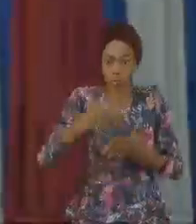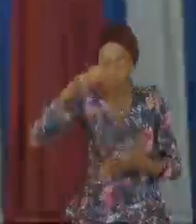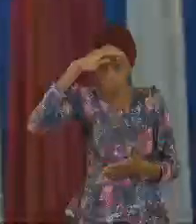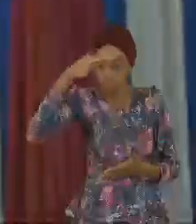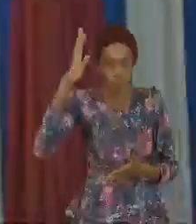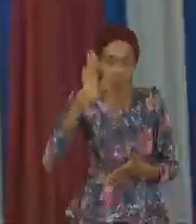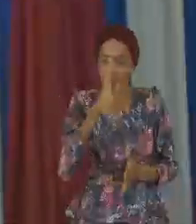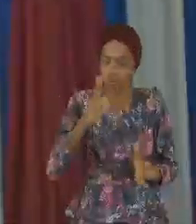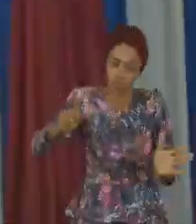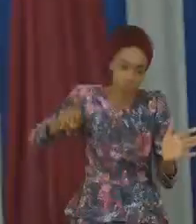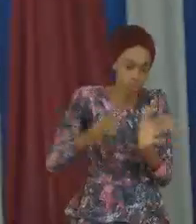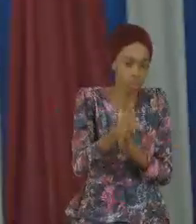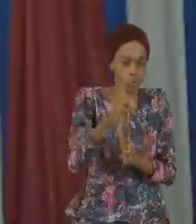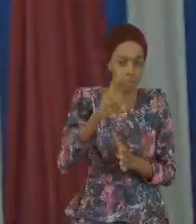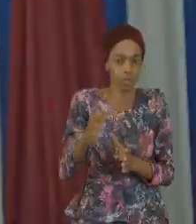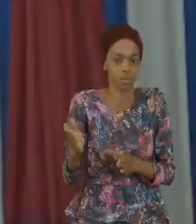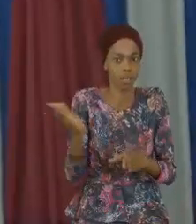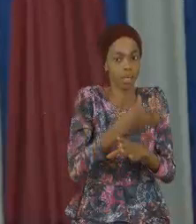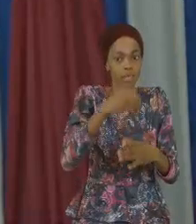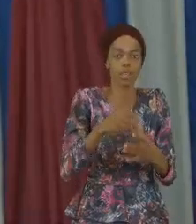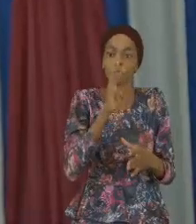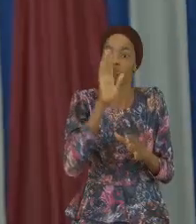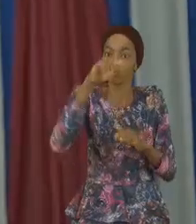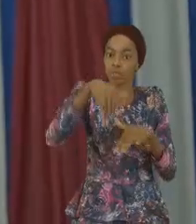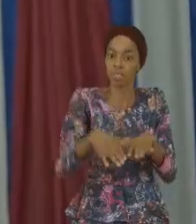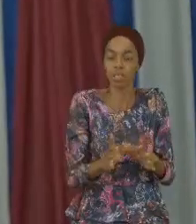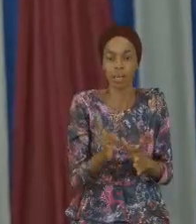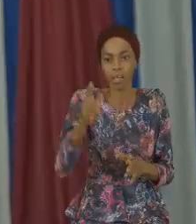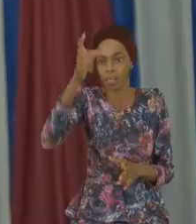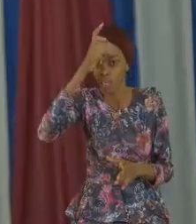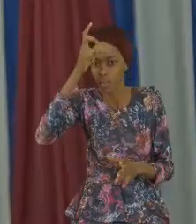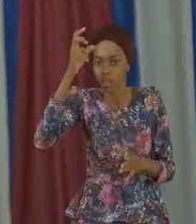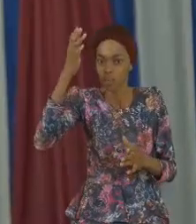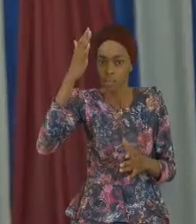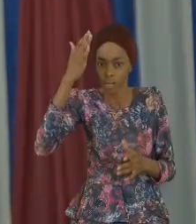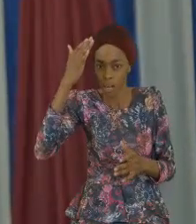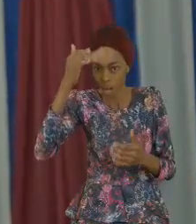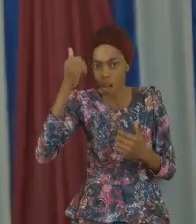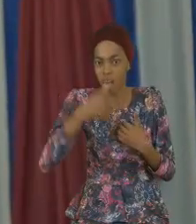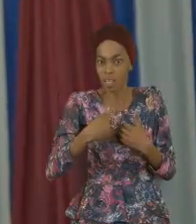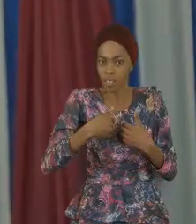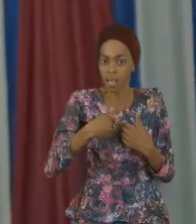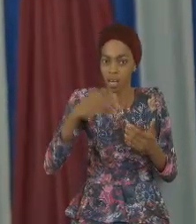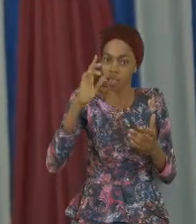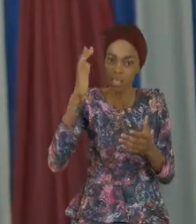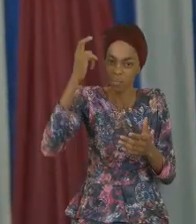the sea. The devil had a purpose that the deliverer will never come. The devil had a purpose